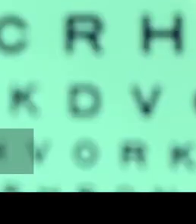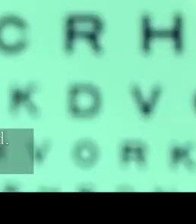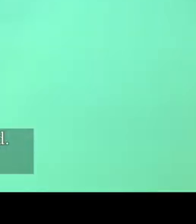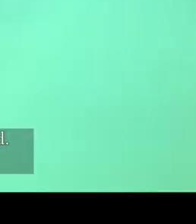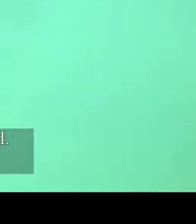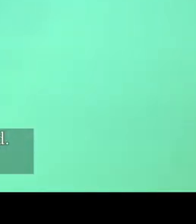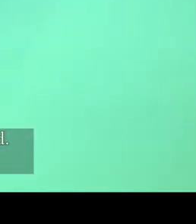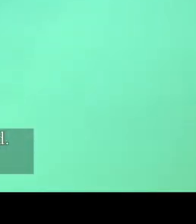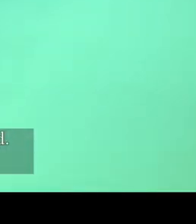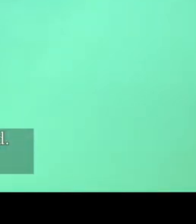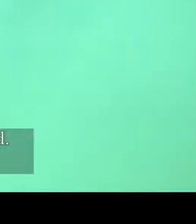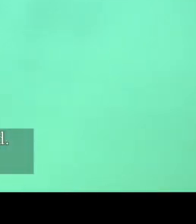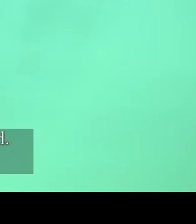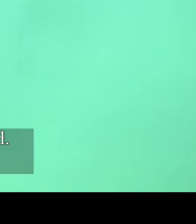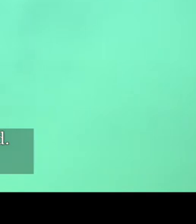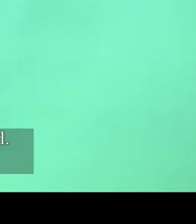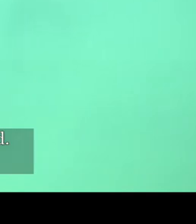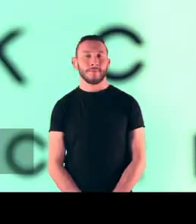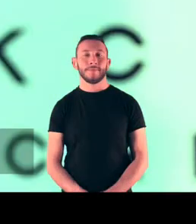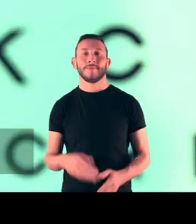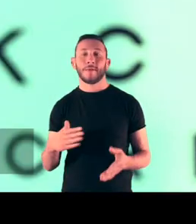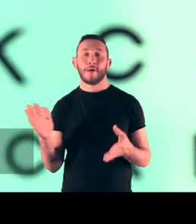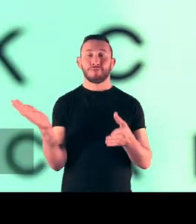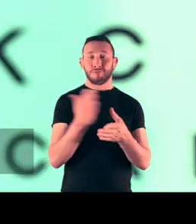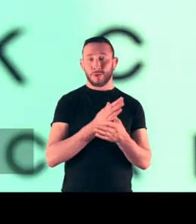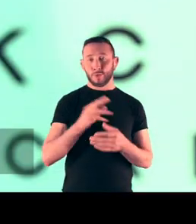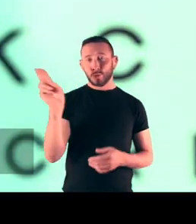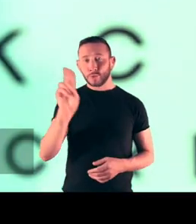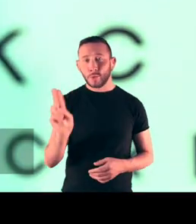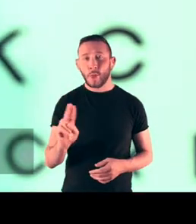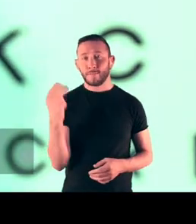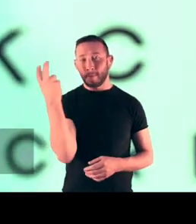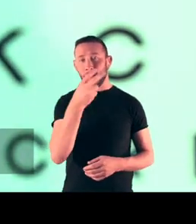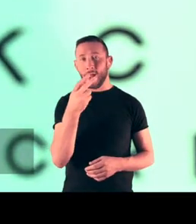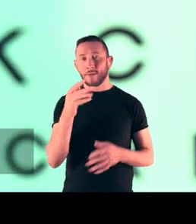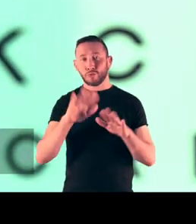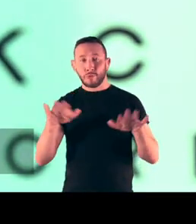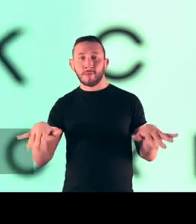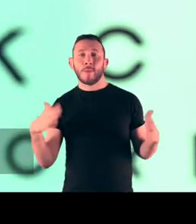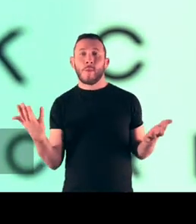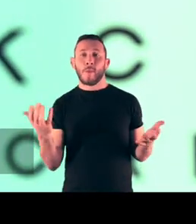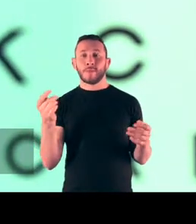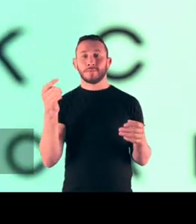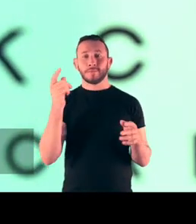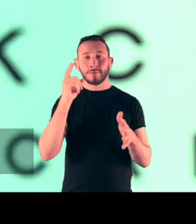and the second in the world. In the original School for the Blind, the